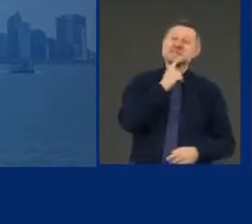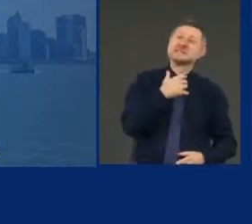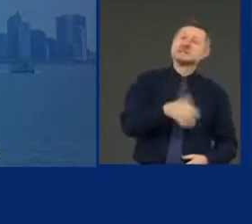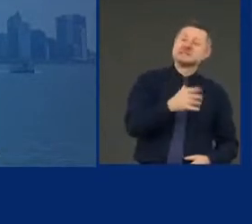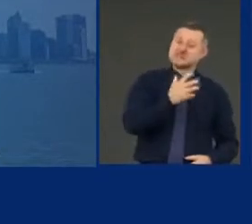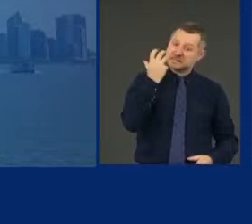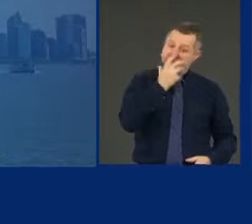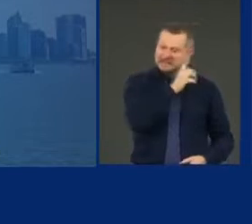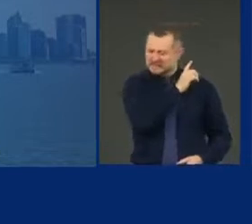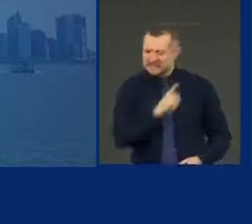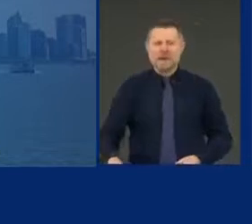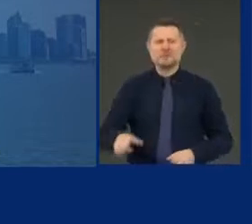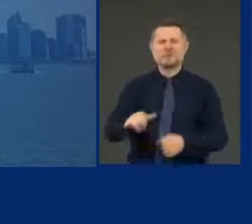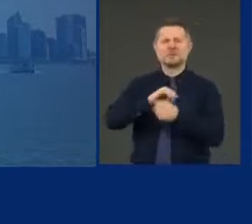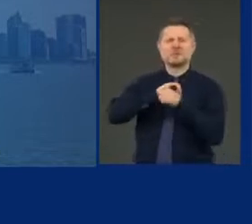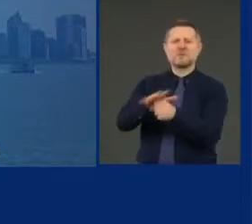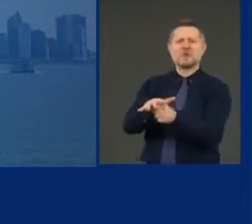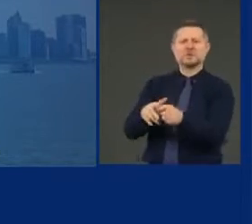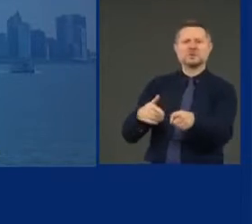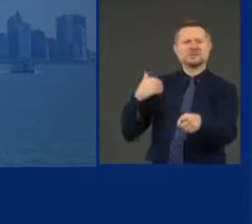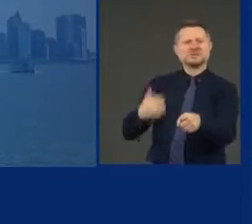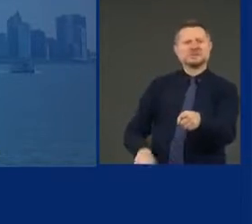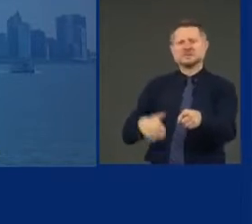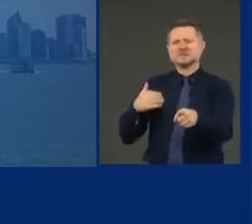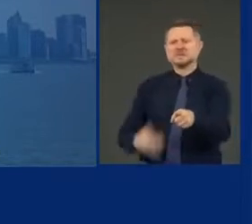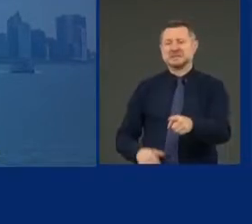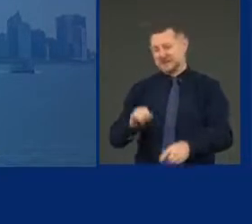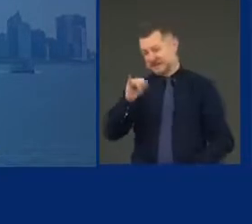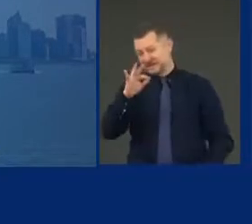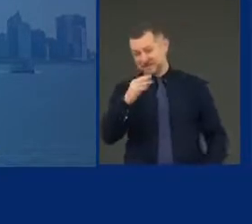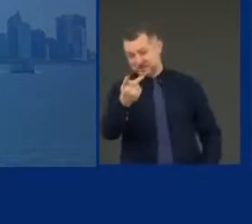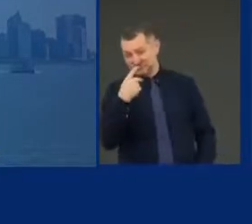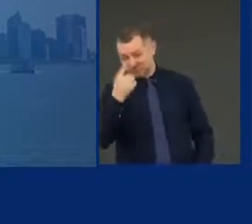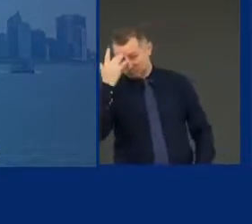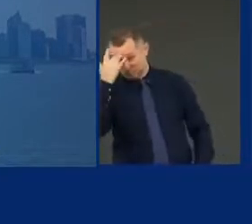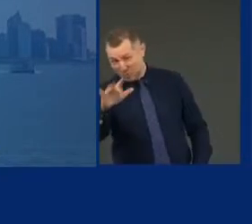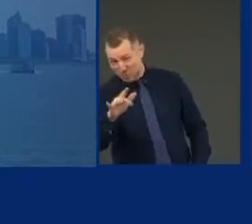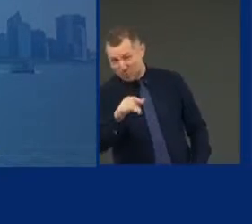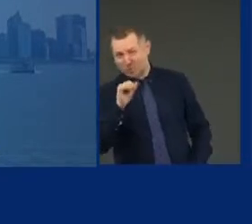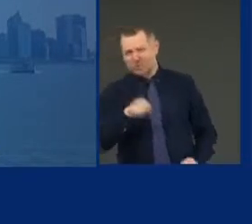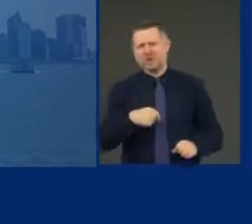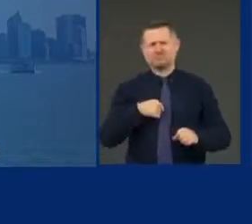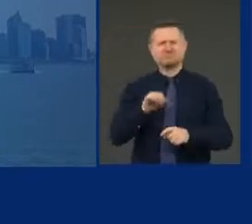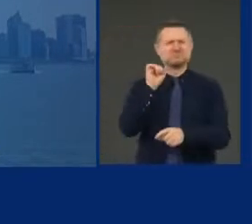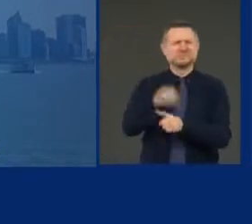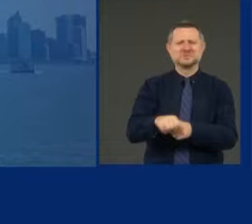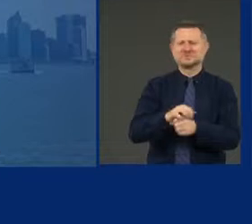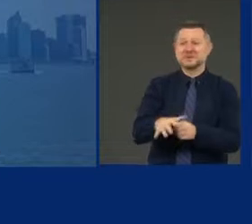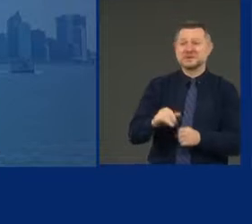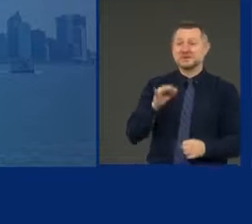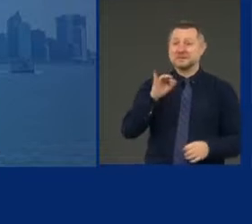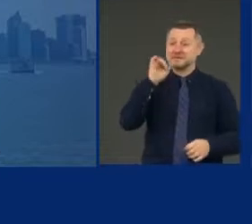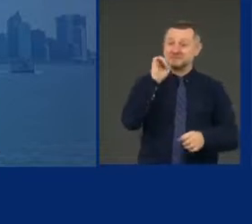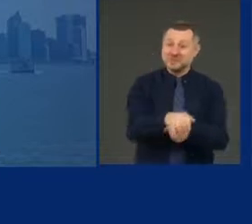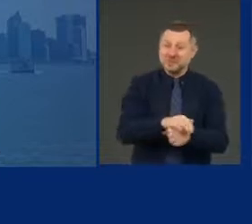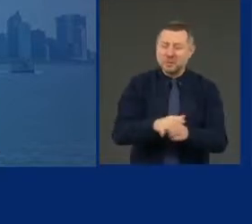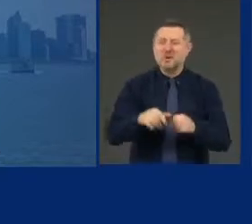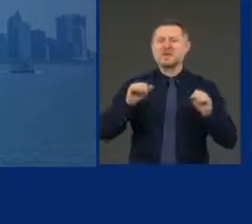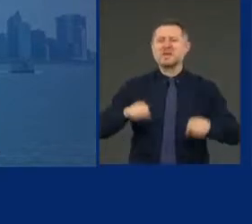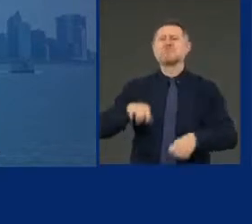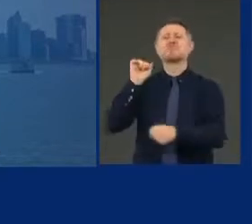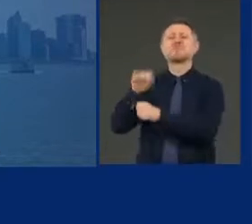we'll continue to beat it. But the way we beat this virus, we can beat the virus of racism, we can beat the virus